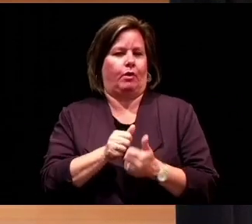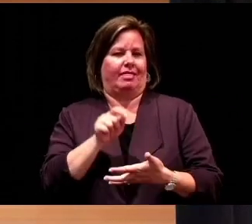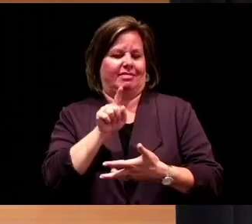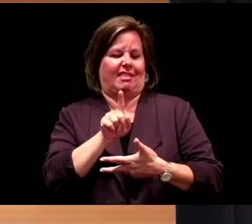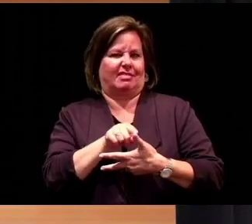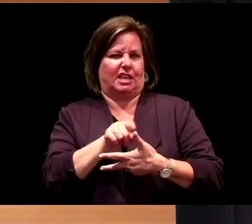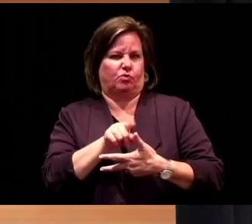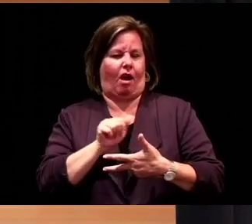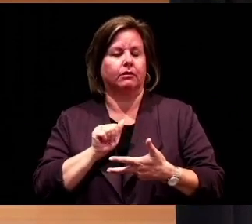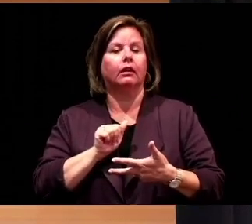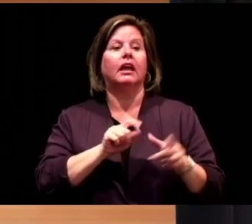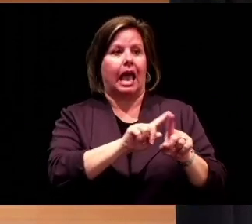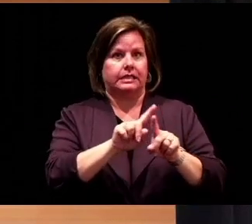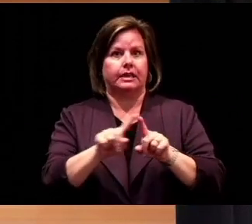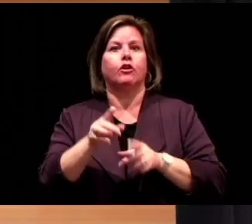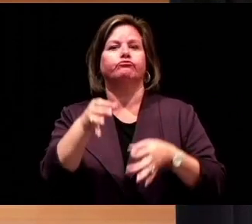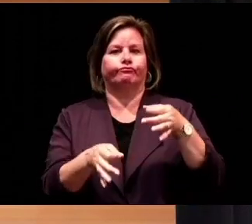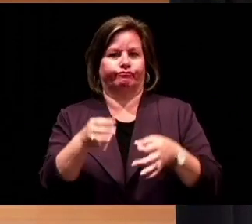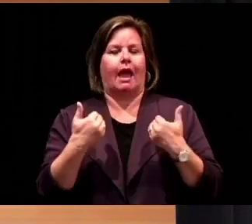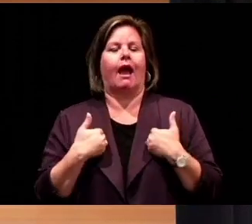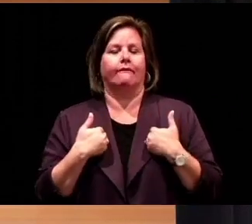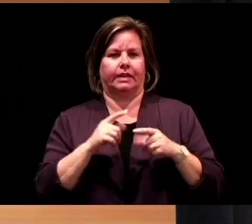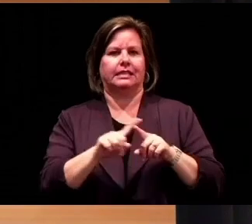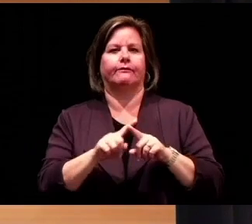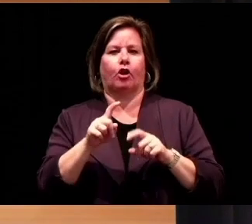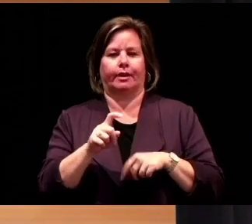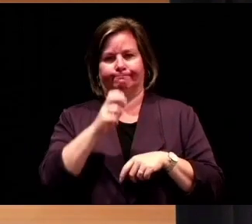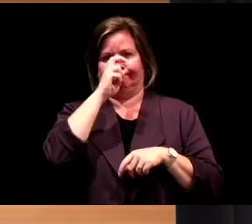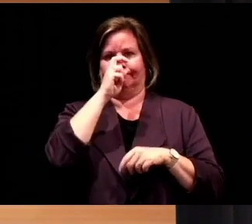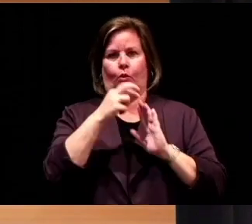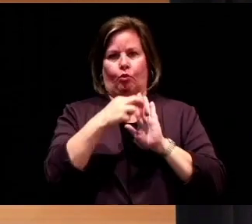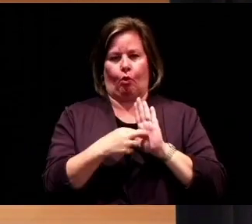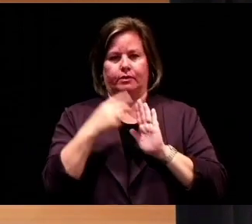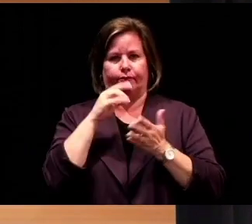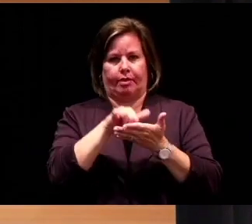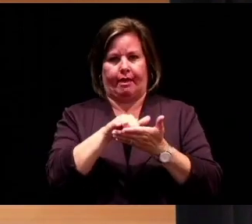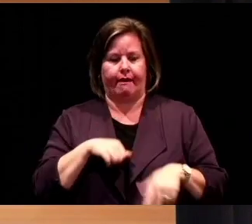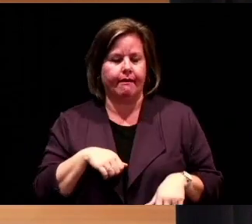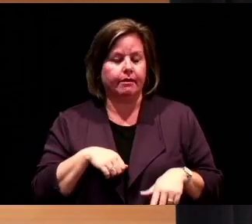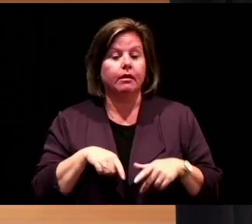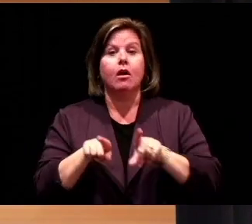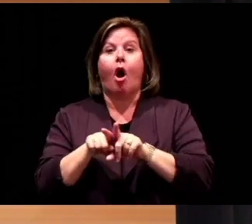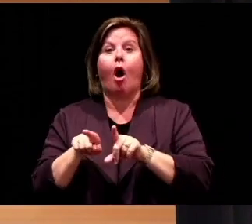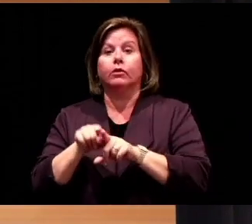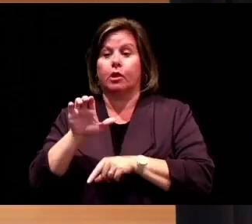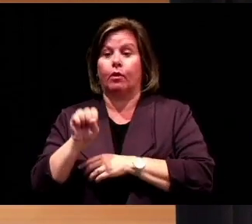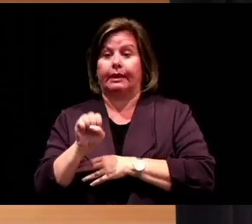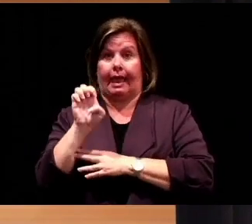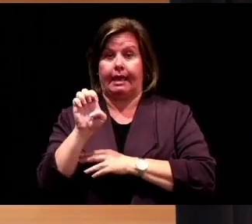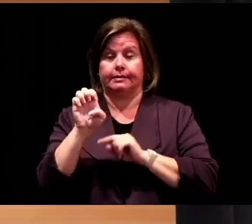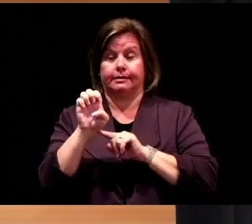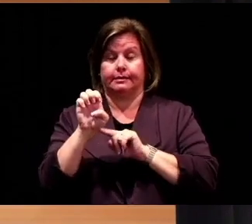prongs. First is some kind of evidence that the rules or regulations have disparate impact on certain